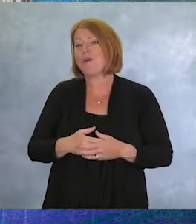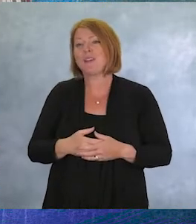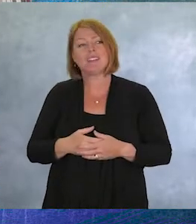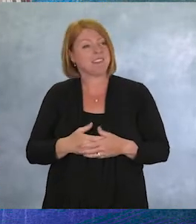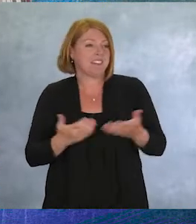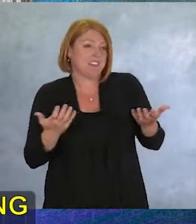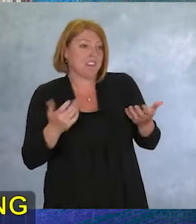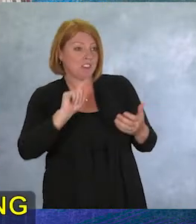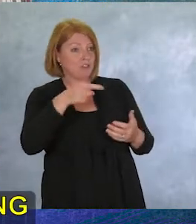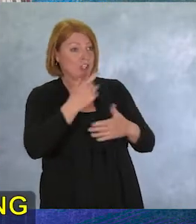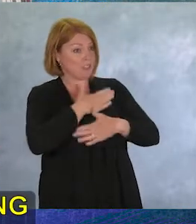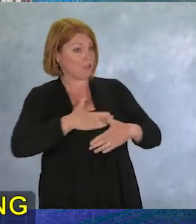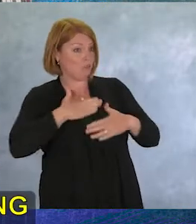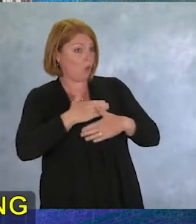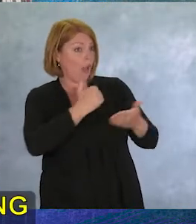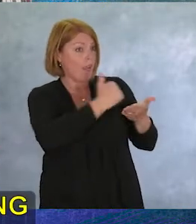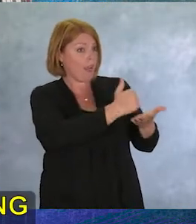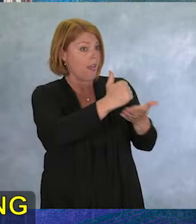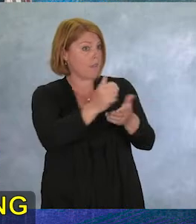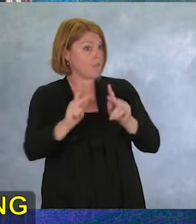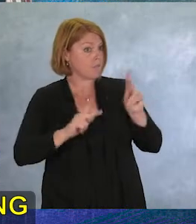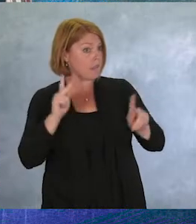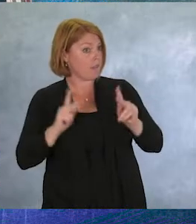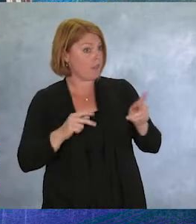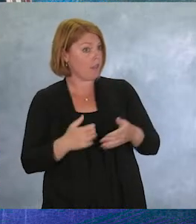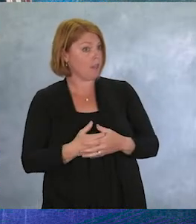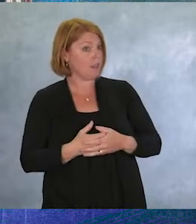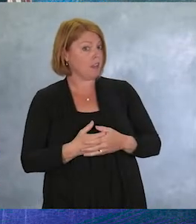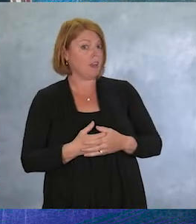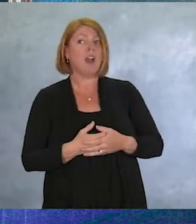Do you maybe just like helping people, perhaps, or?